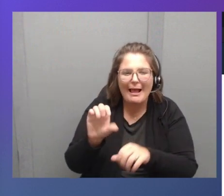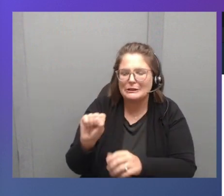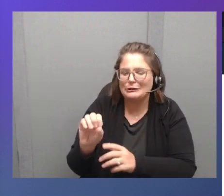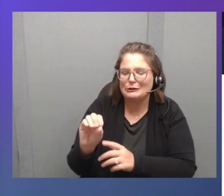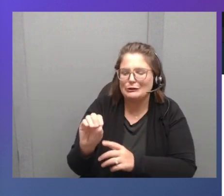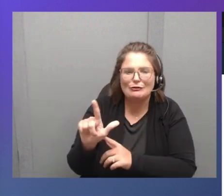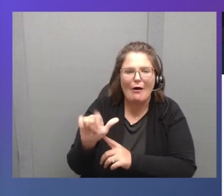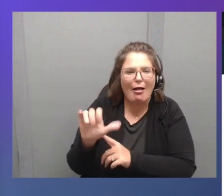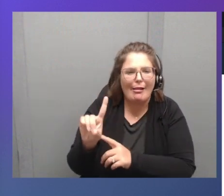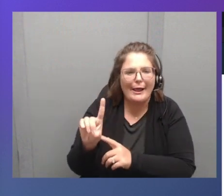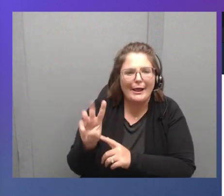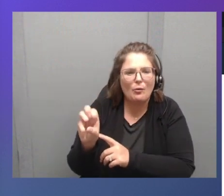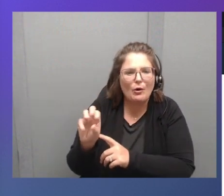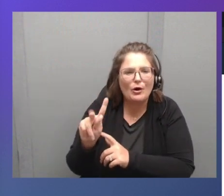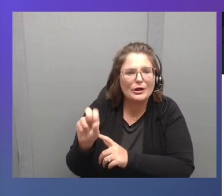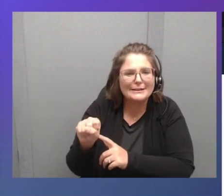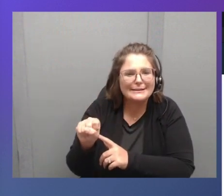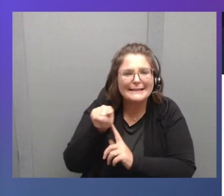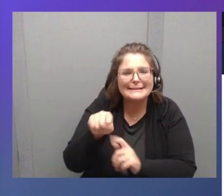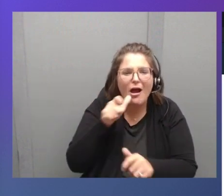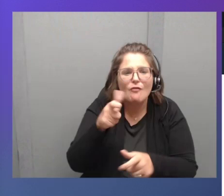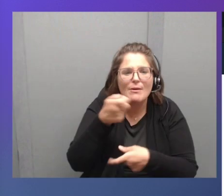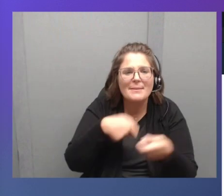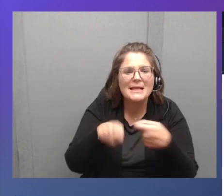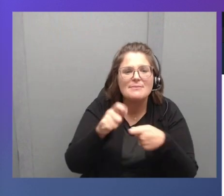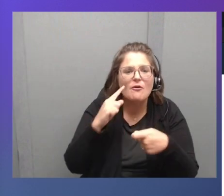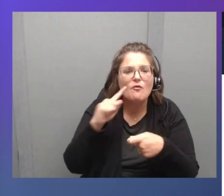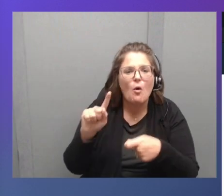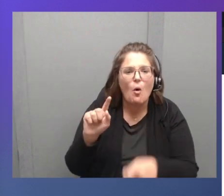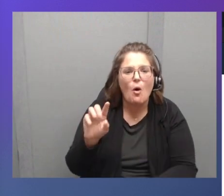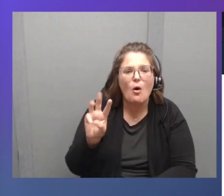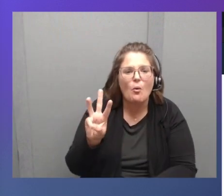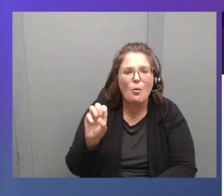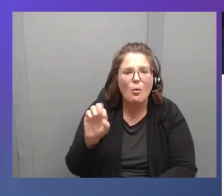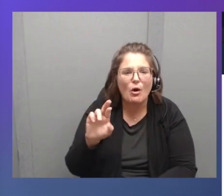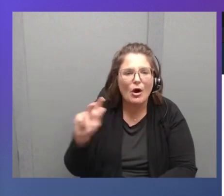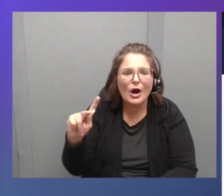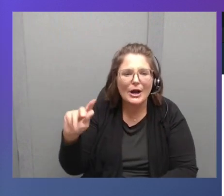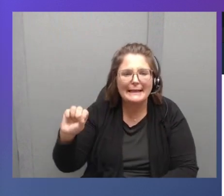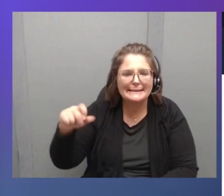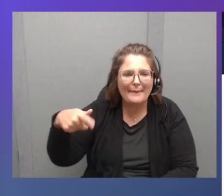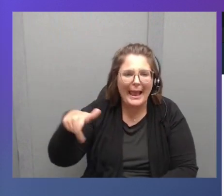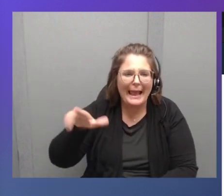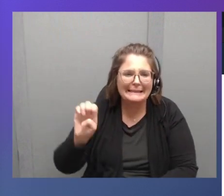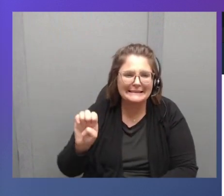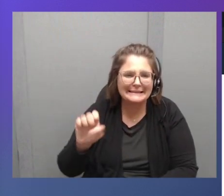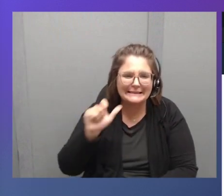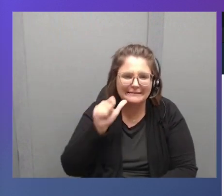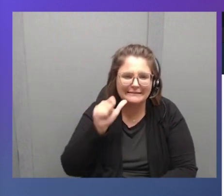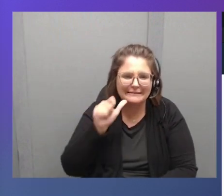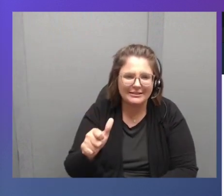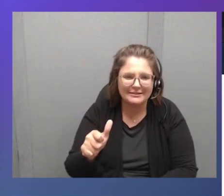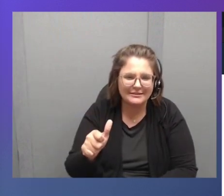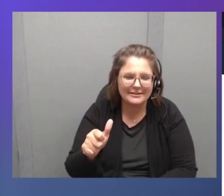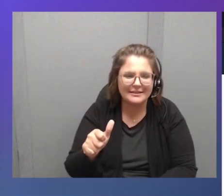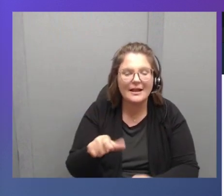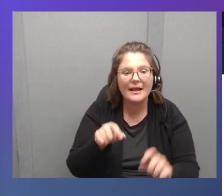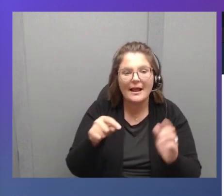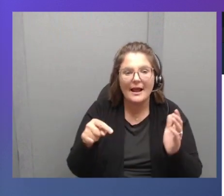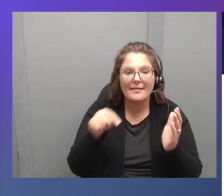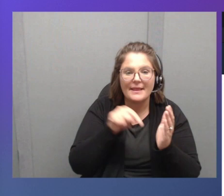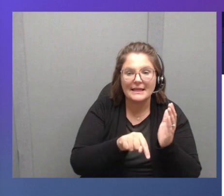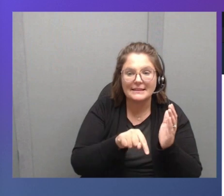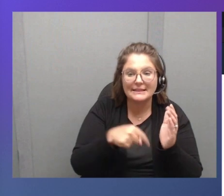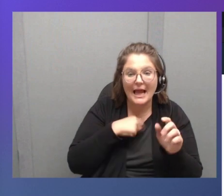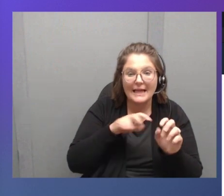a replacement for workspaces or something like that. No, definitely not. Okay. Yeah, this seems to me to be the point in time. Oh, I need to